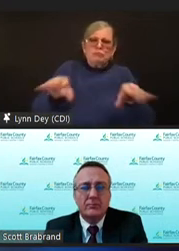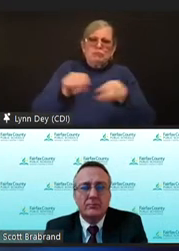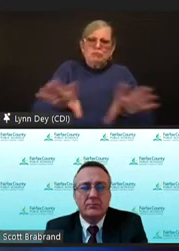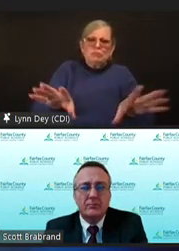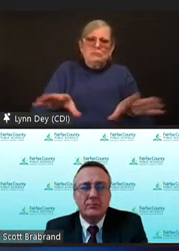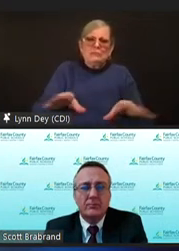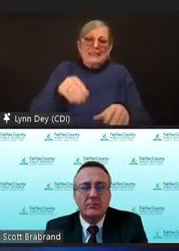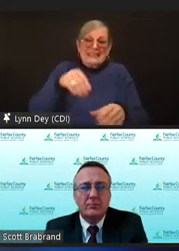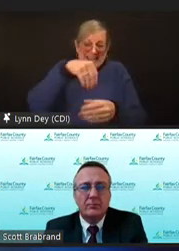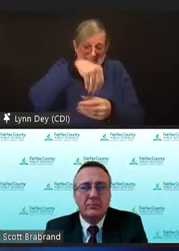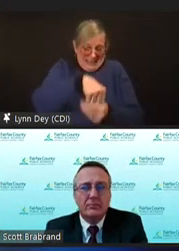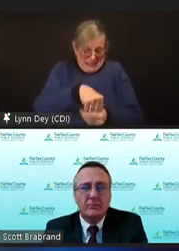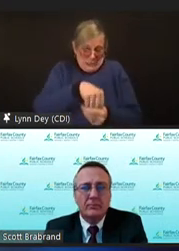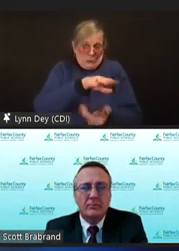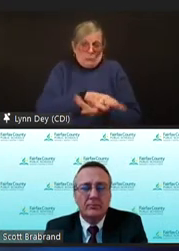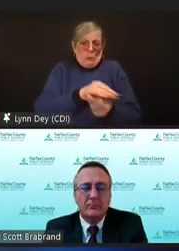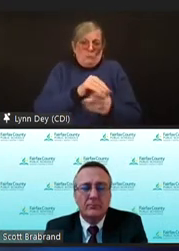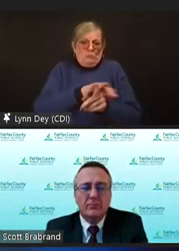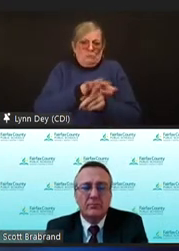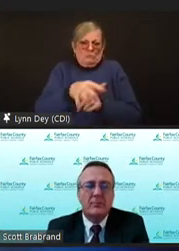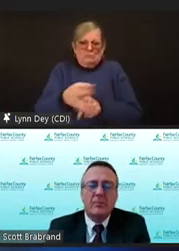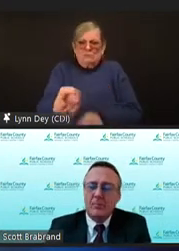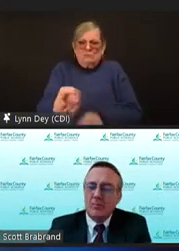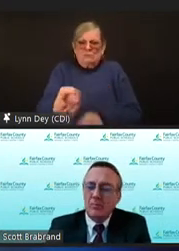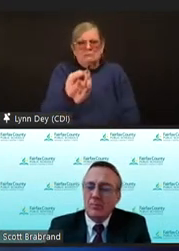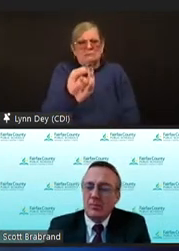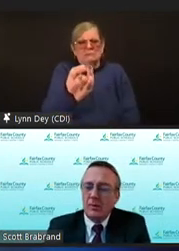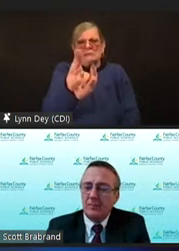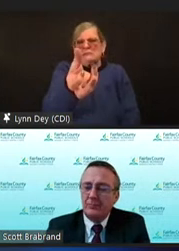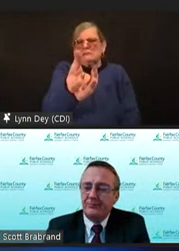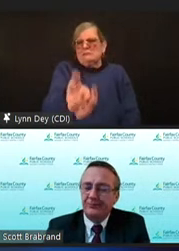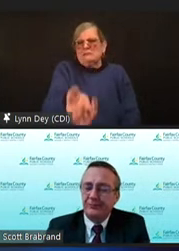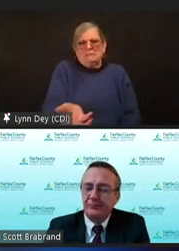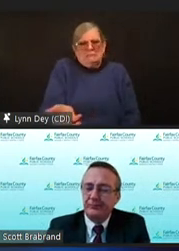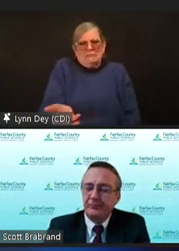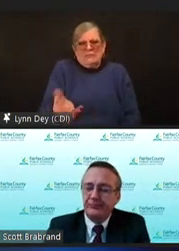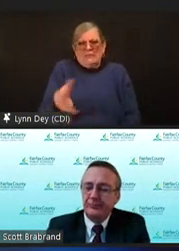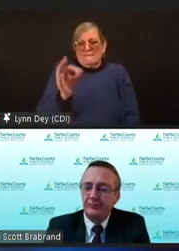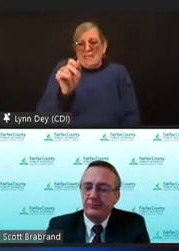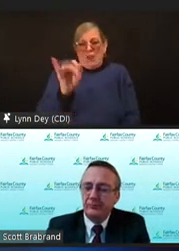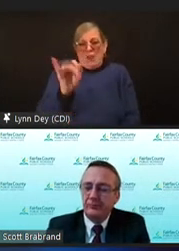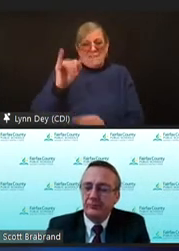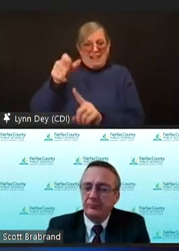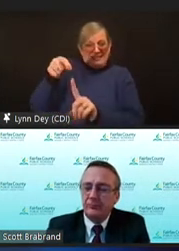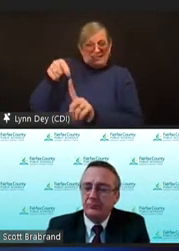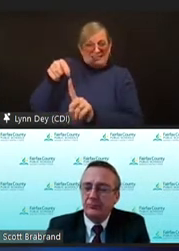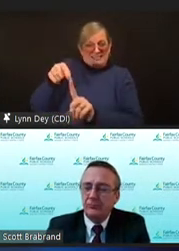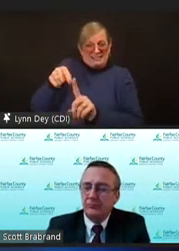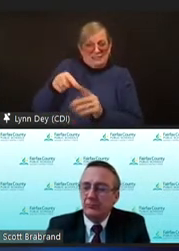schools has been very, very low, both here in Fairfax as well as nationwide.